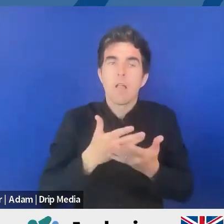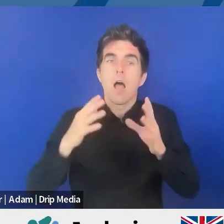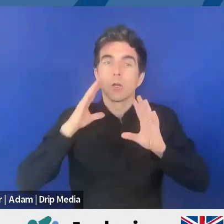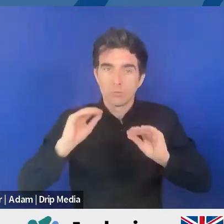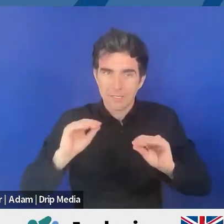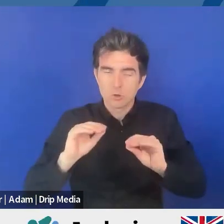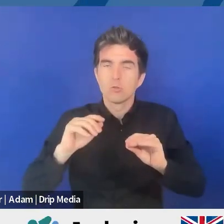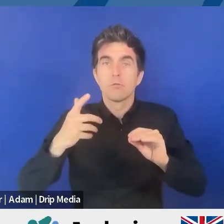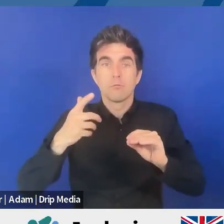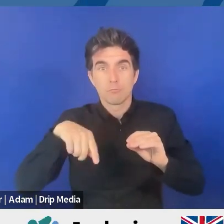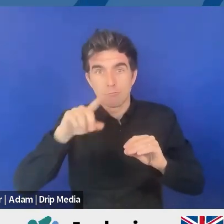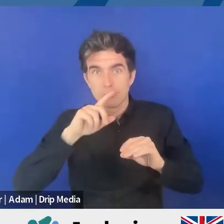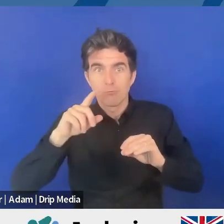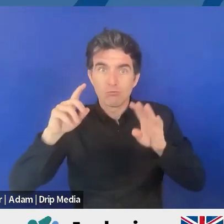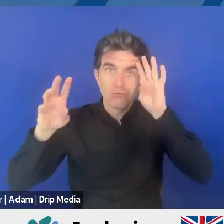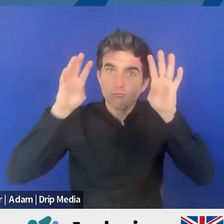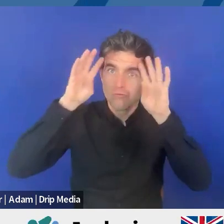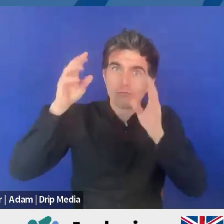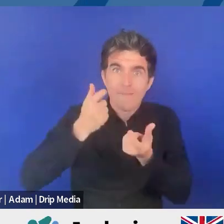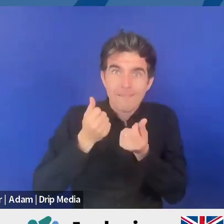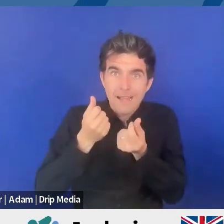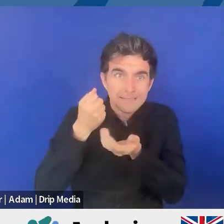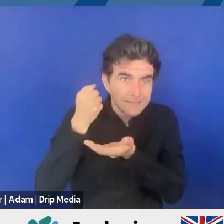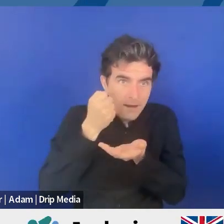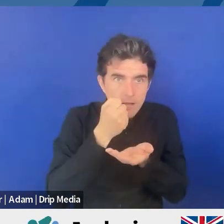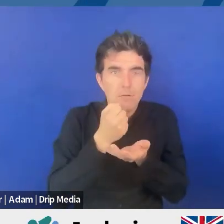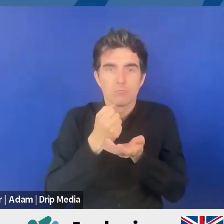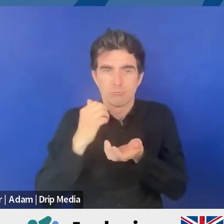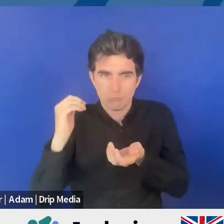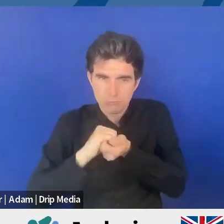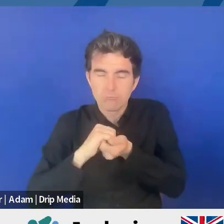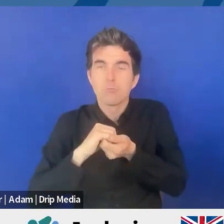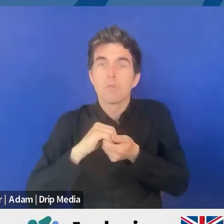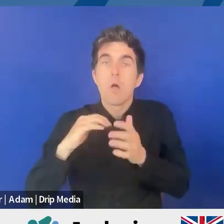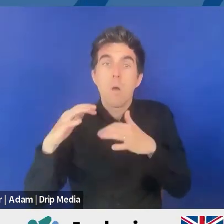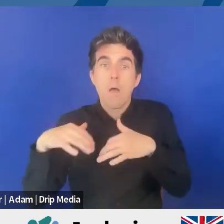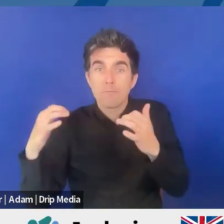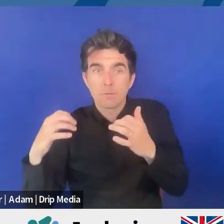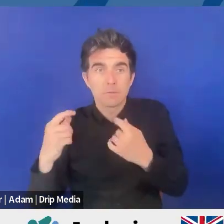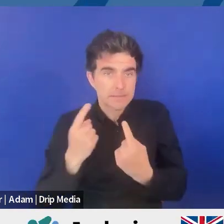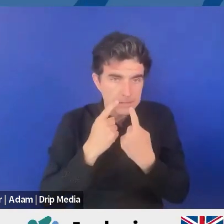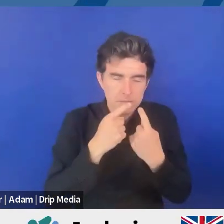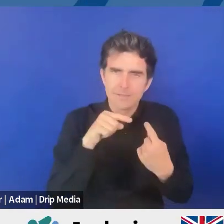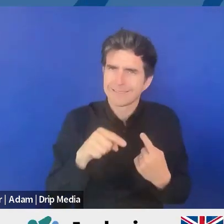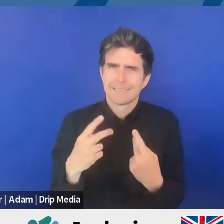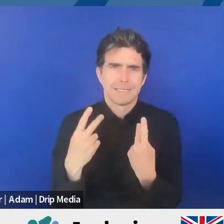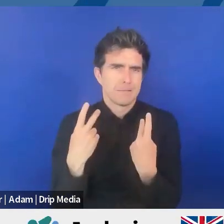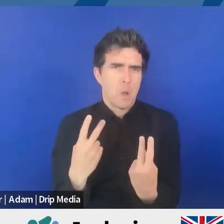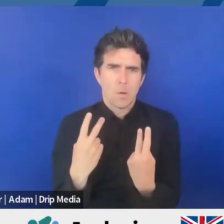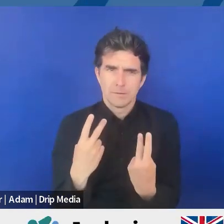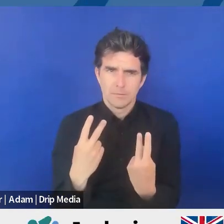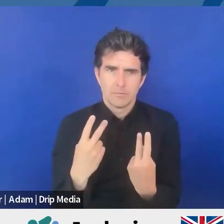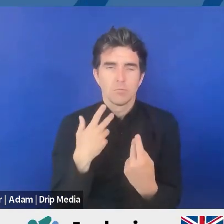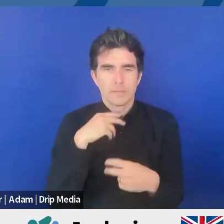remain an important area for us. And as we look specifically at disability inclusive education, everything that we do